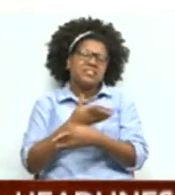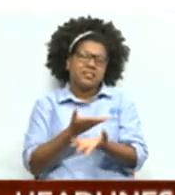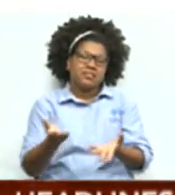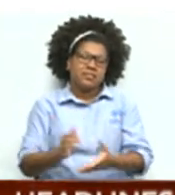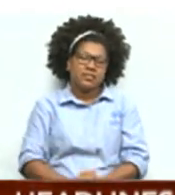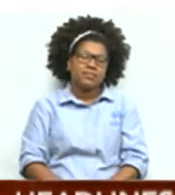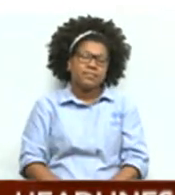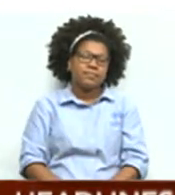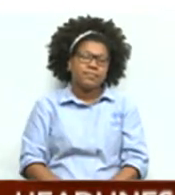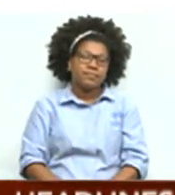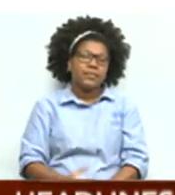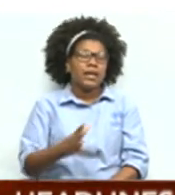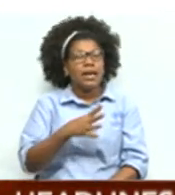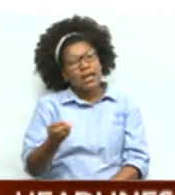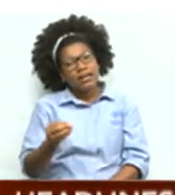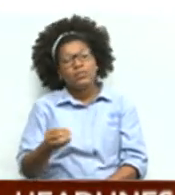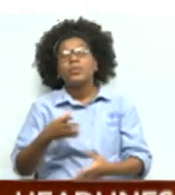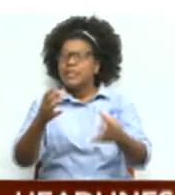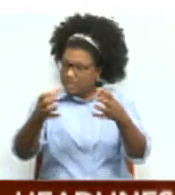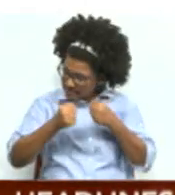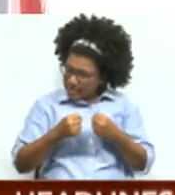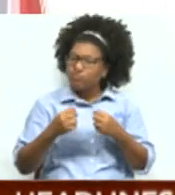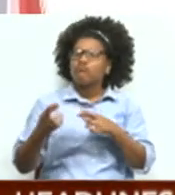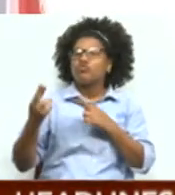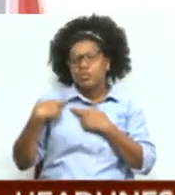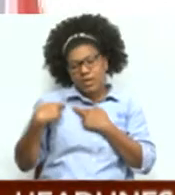We take responsibility for that. The bank of time it has taken.